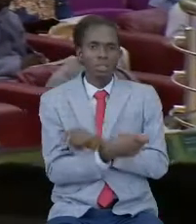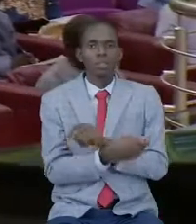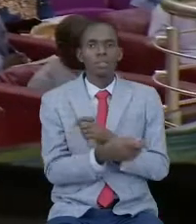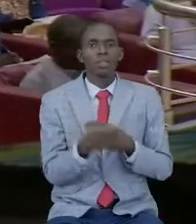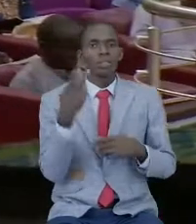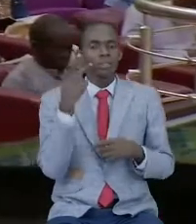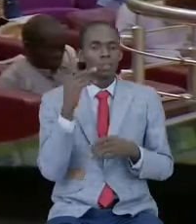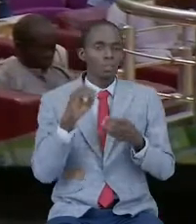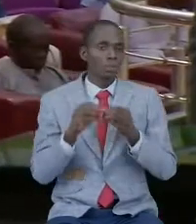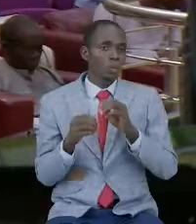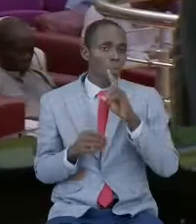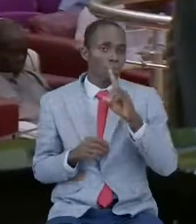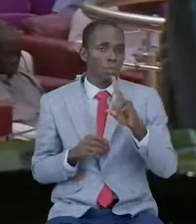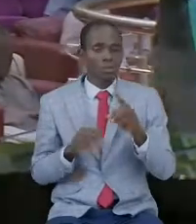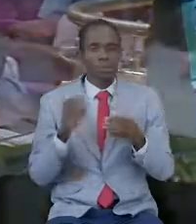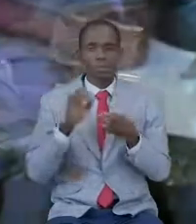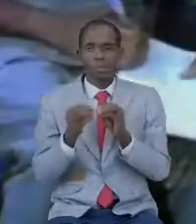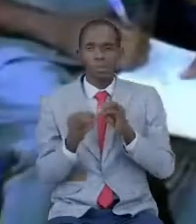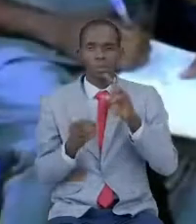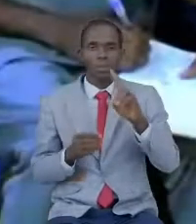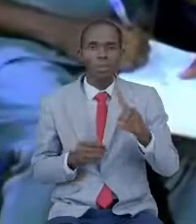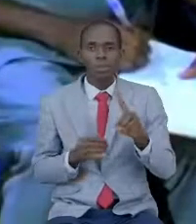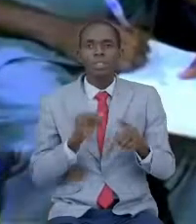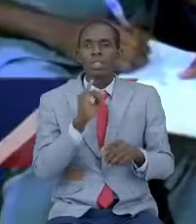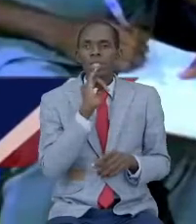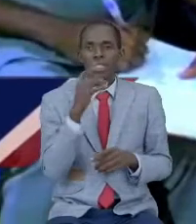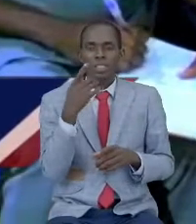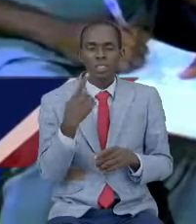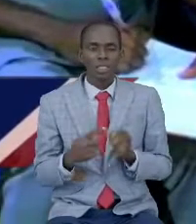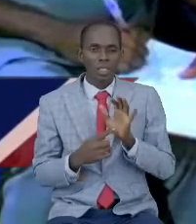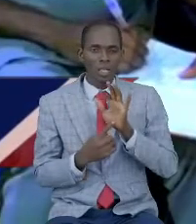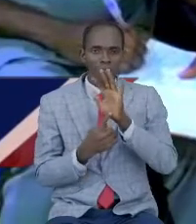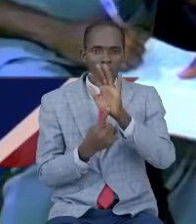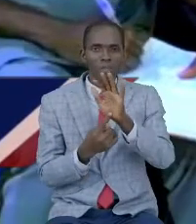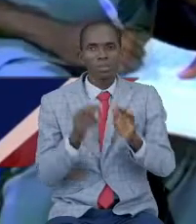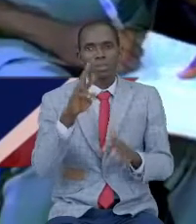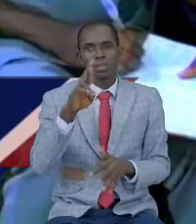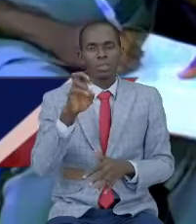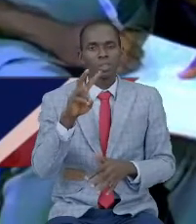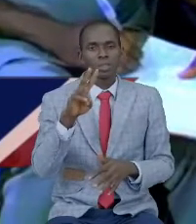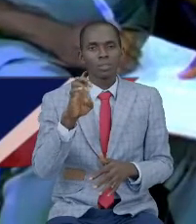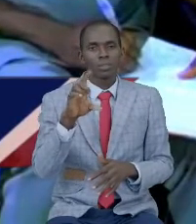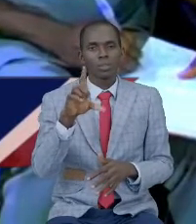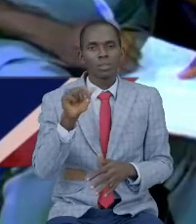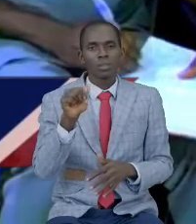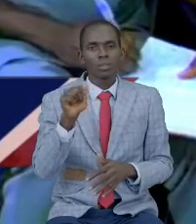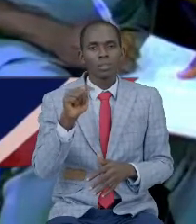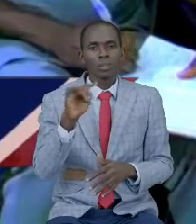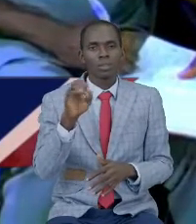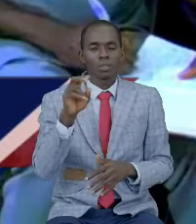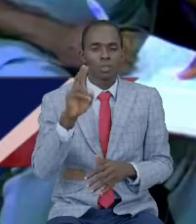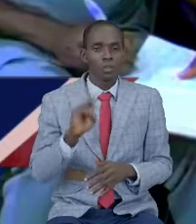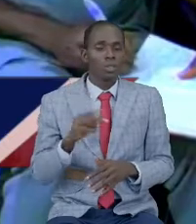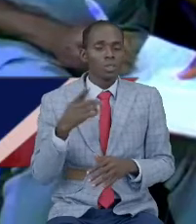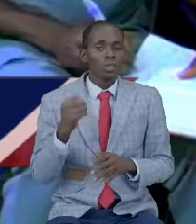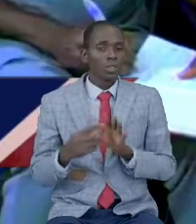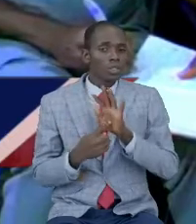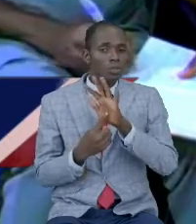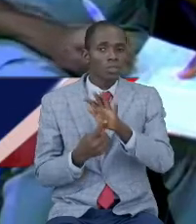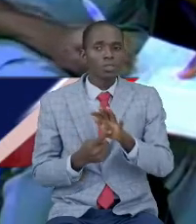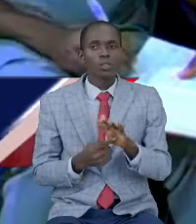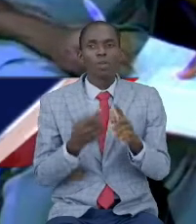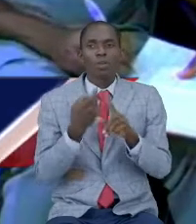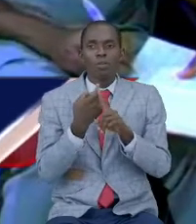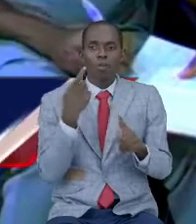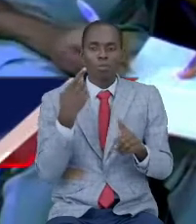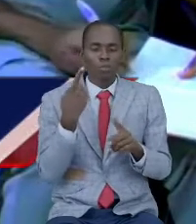one there. Number one is the revelation. The revelation that comes from the scripture of truth.